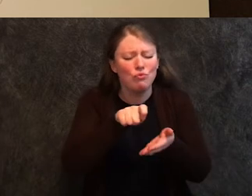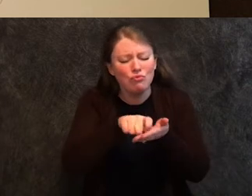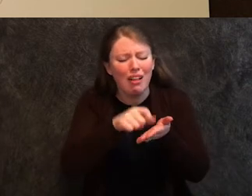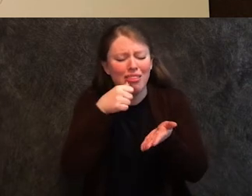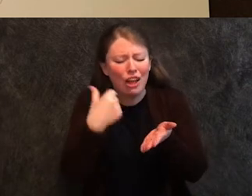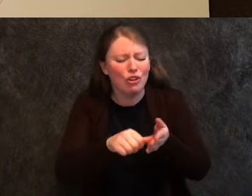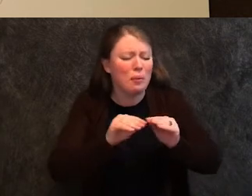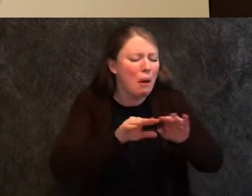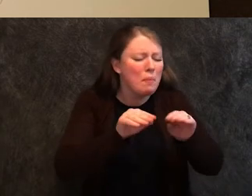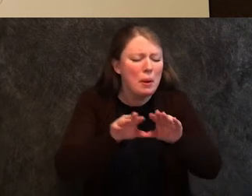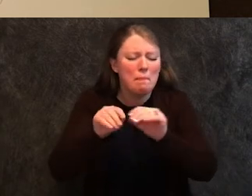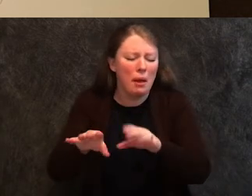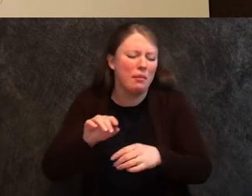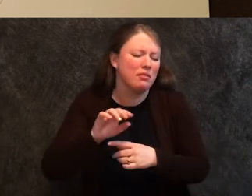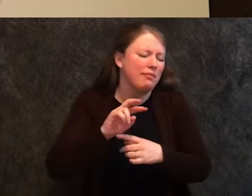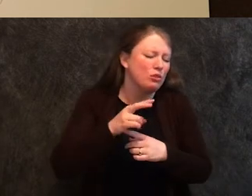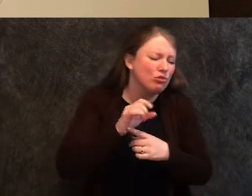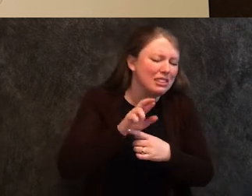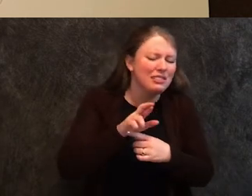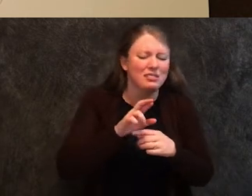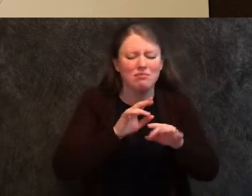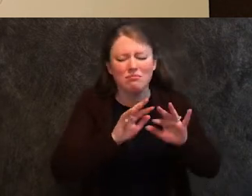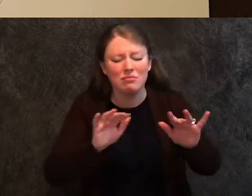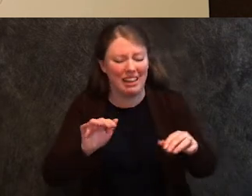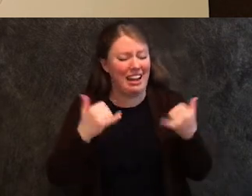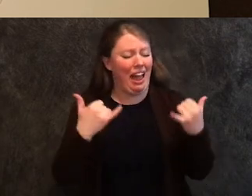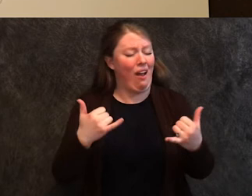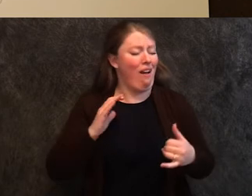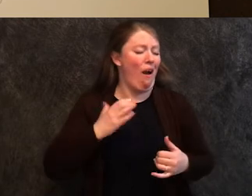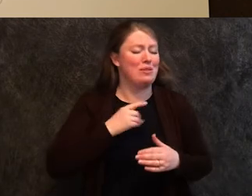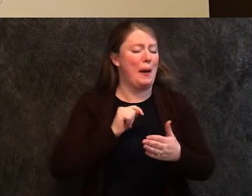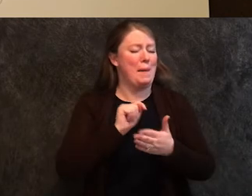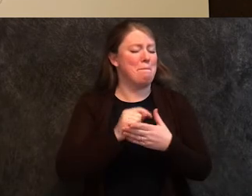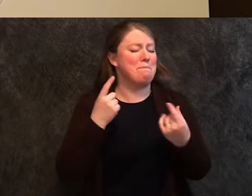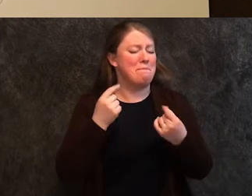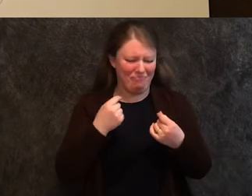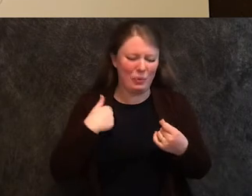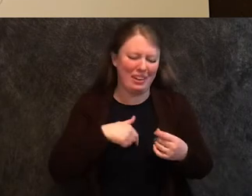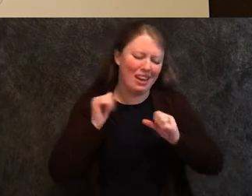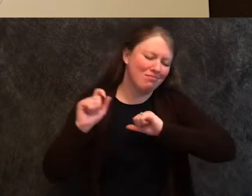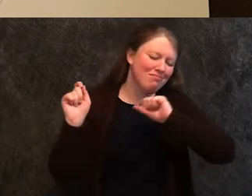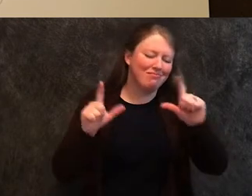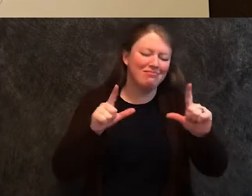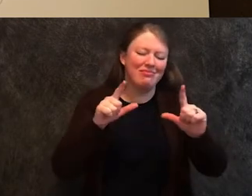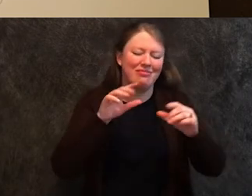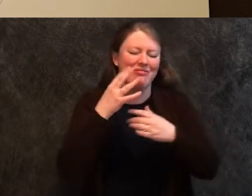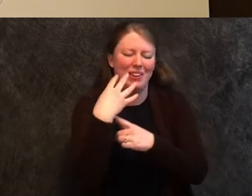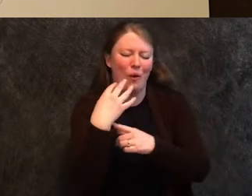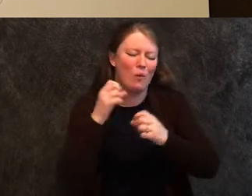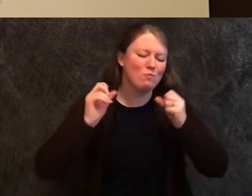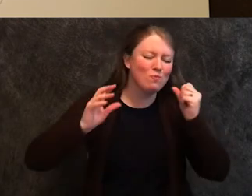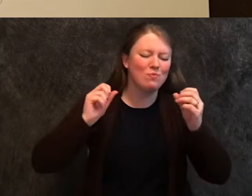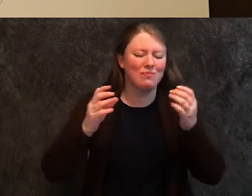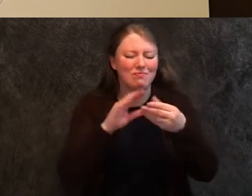you can use technology to bring us together. These letters that are visual, that we can see, to remind us of your